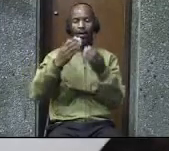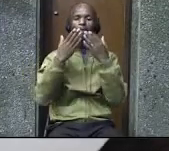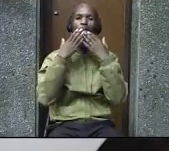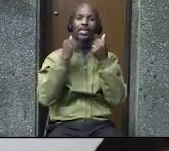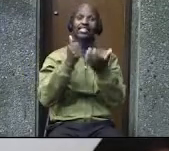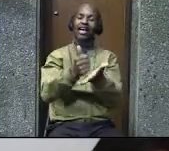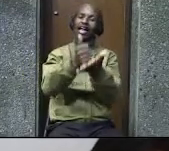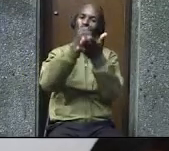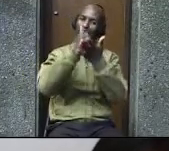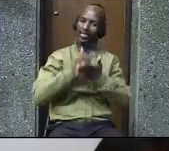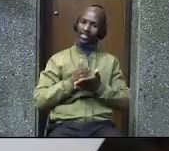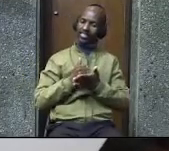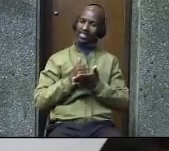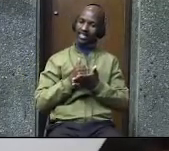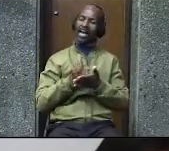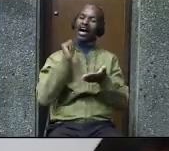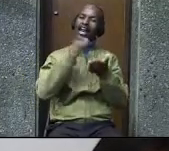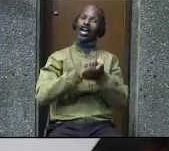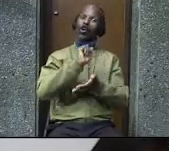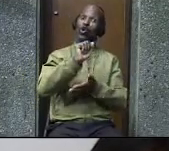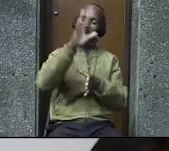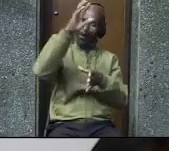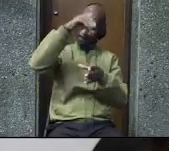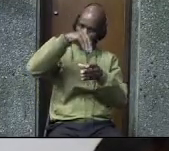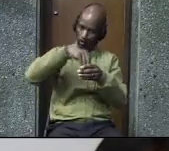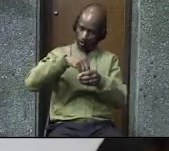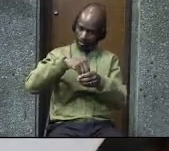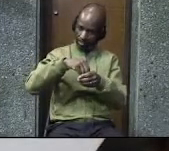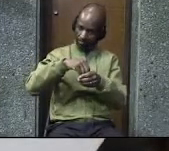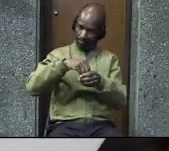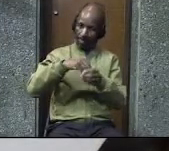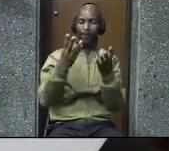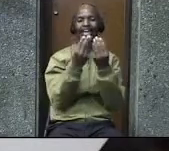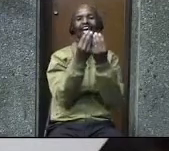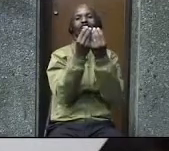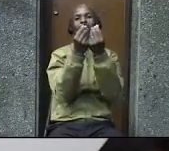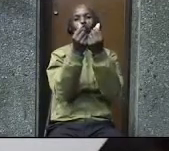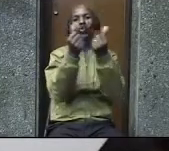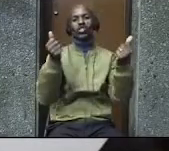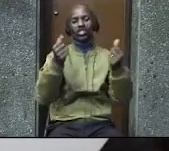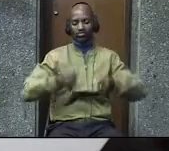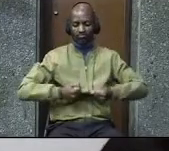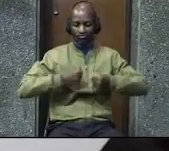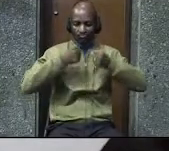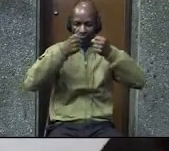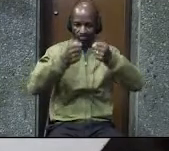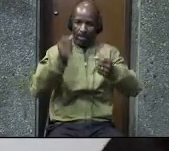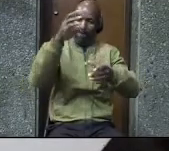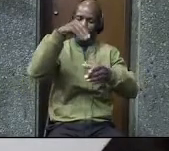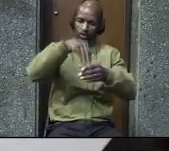please help us. Let your inputs be a solution-driven inputs.